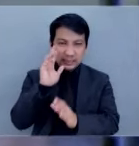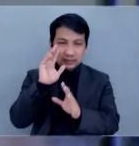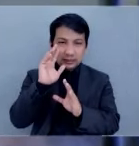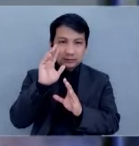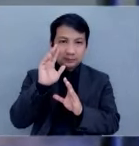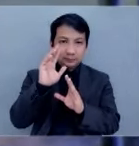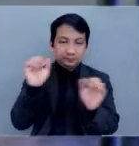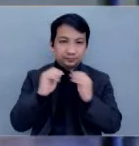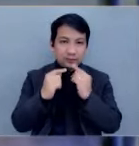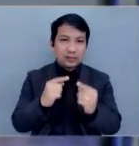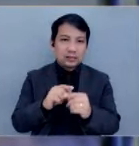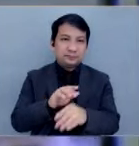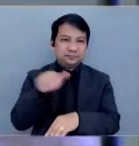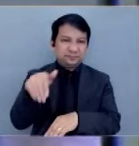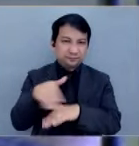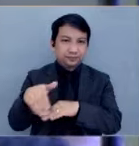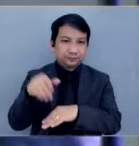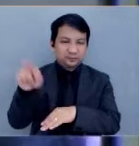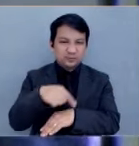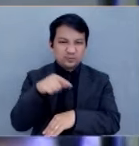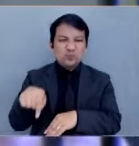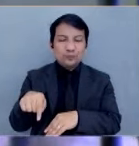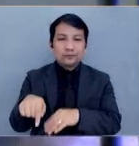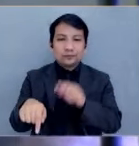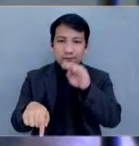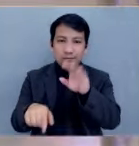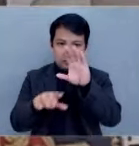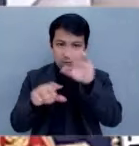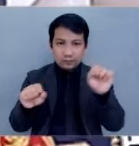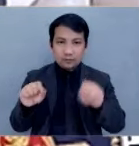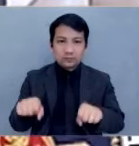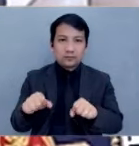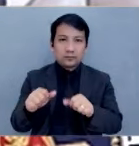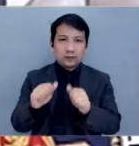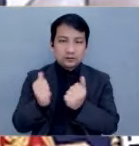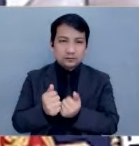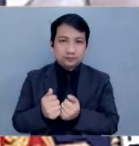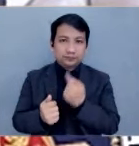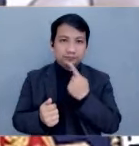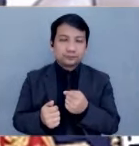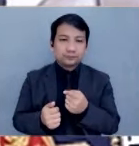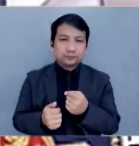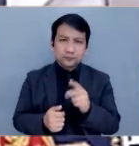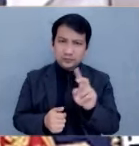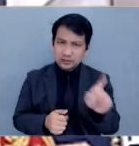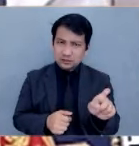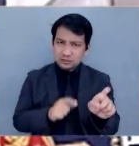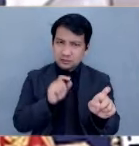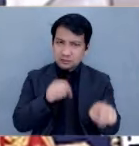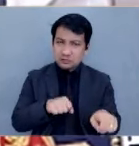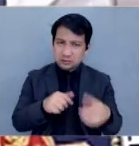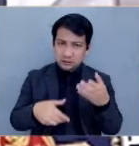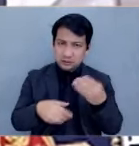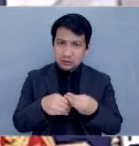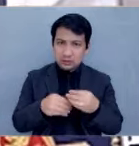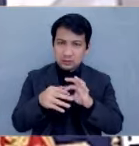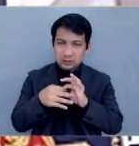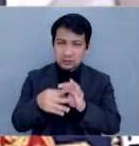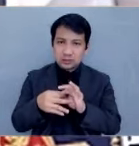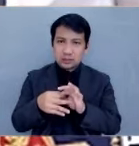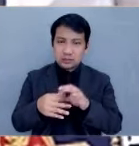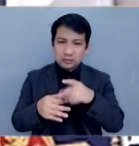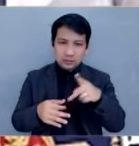na naman ng batikos kay Marcos si Duterte at kanyang mga kaalyado. Kaya ang tanong, apektado na ba ang relasyon ni PBBM